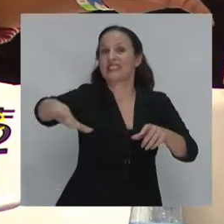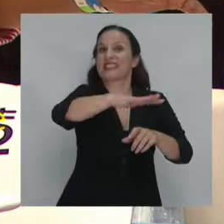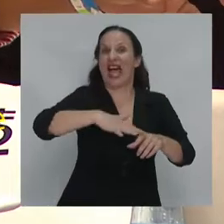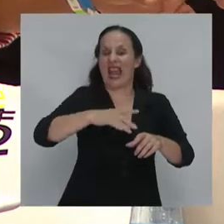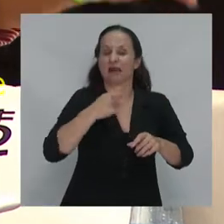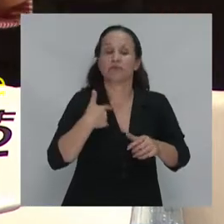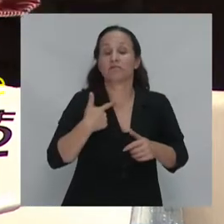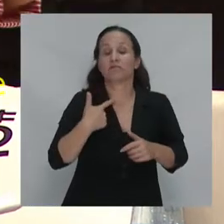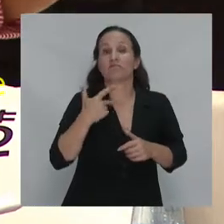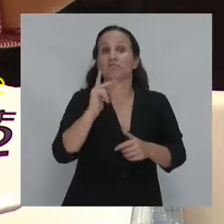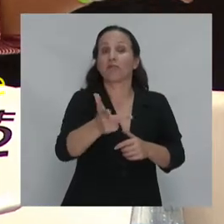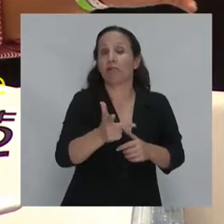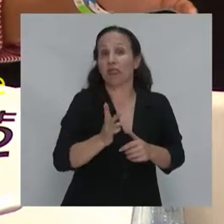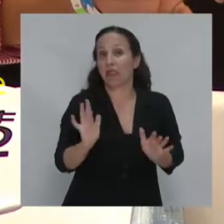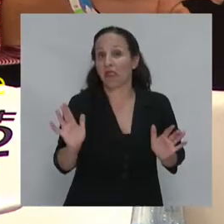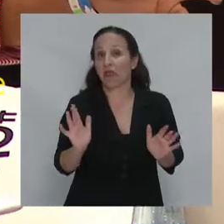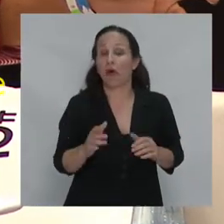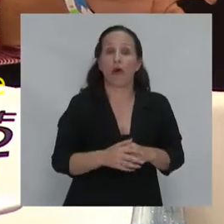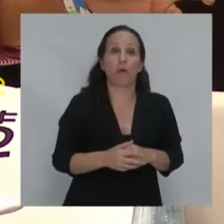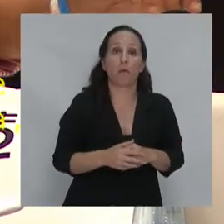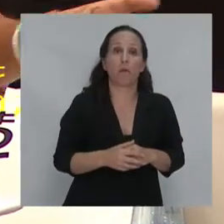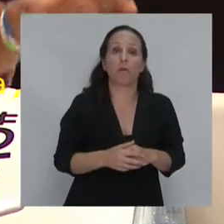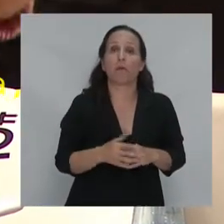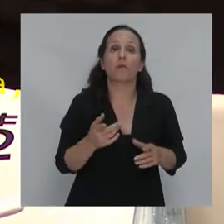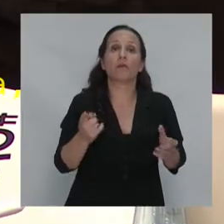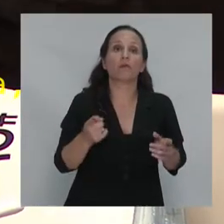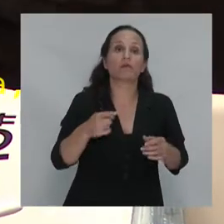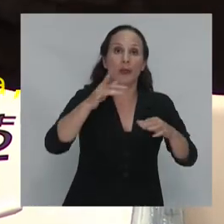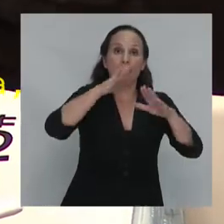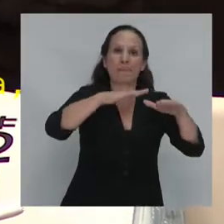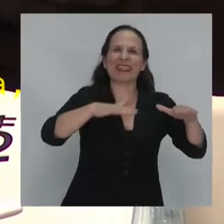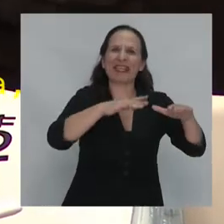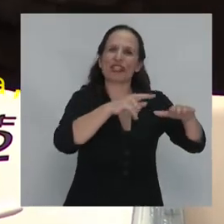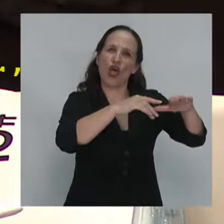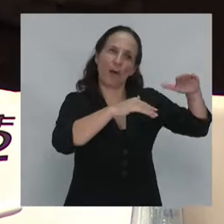at the short end there will be a certain percentage of the population people in the